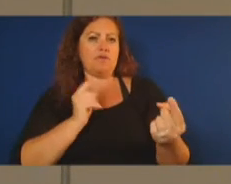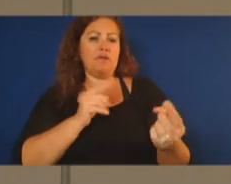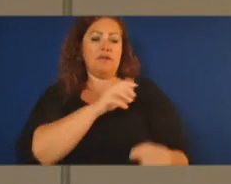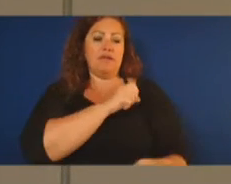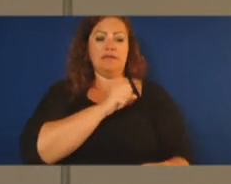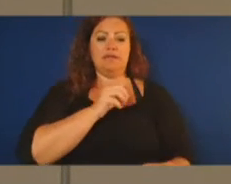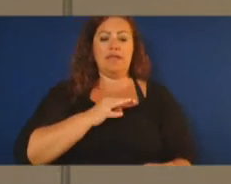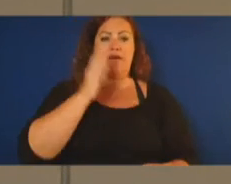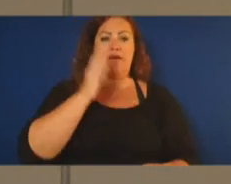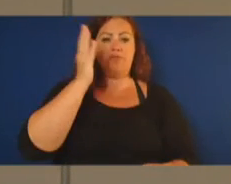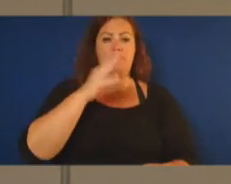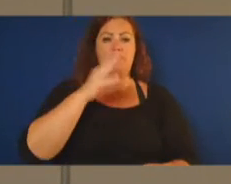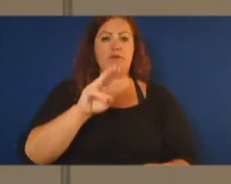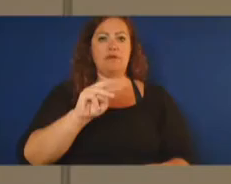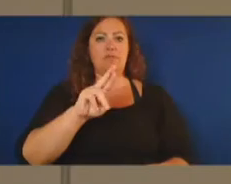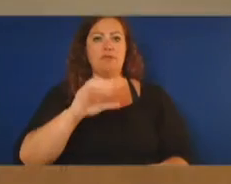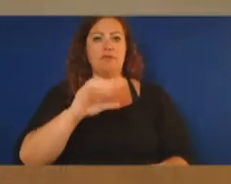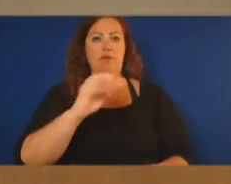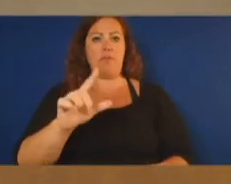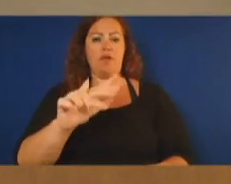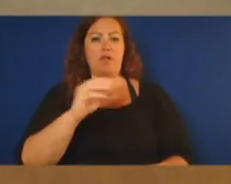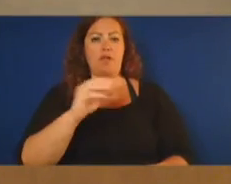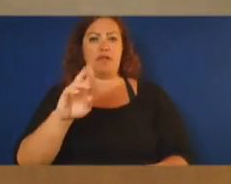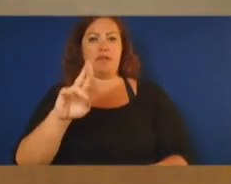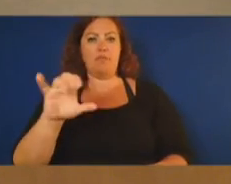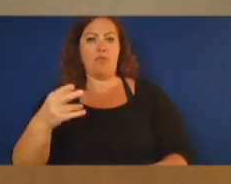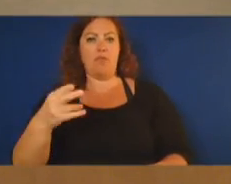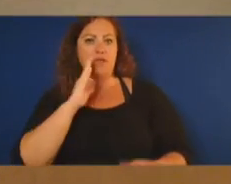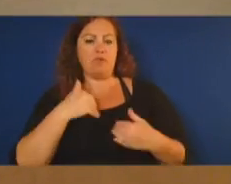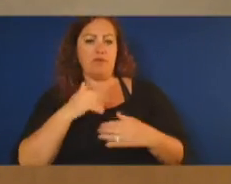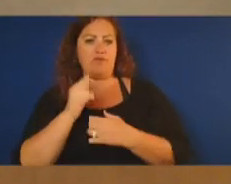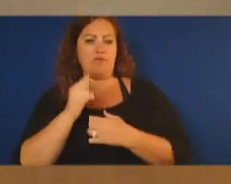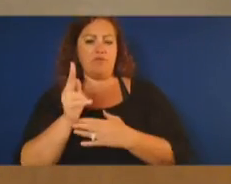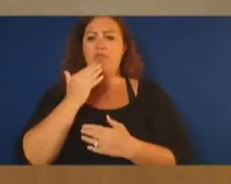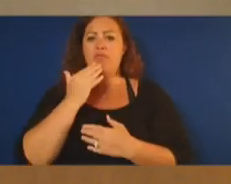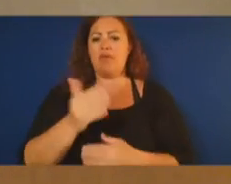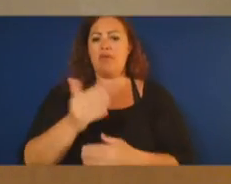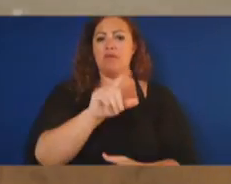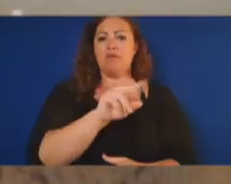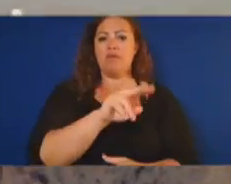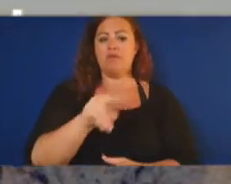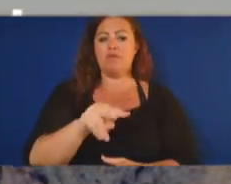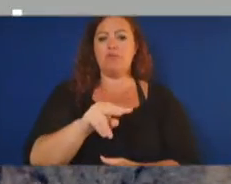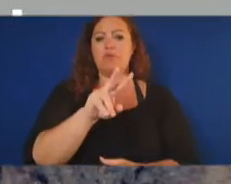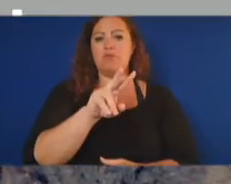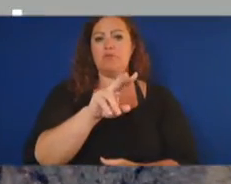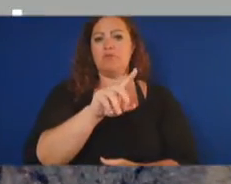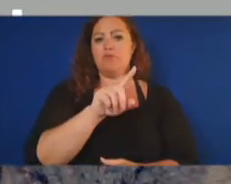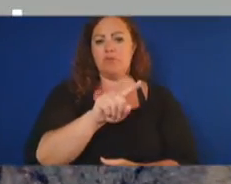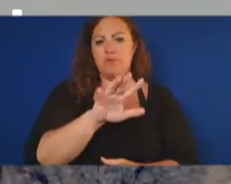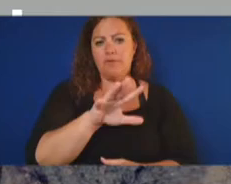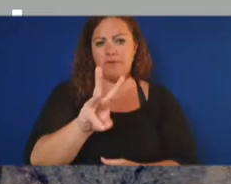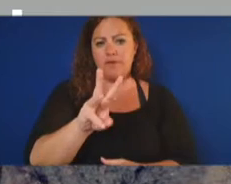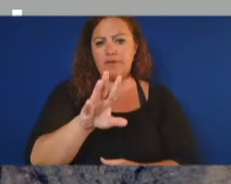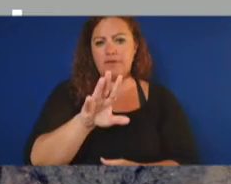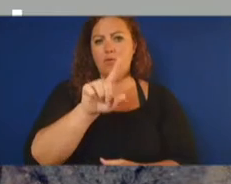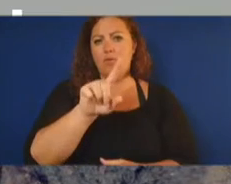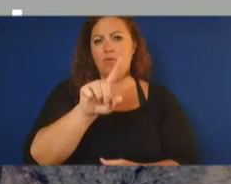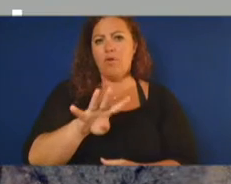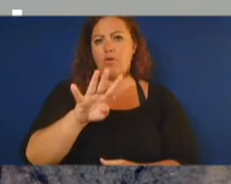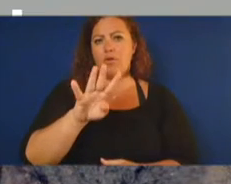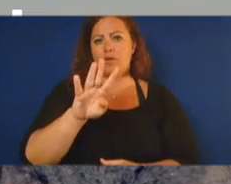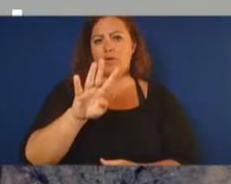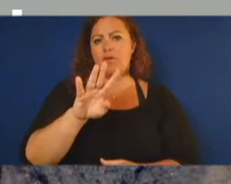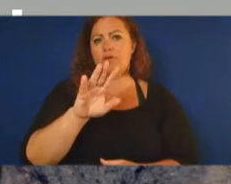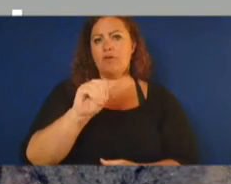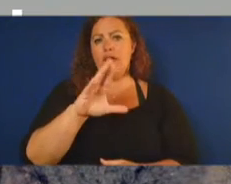car Michael and Mr Branch who will have three minutes thank you 2022 166 uh it's about a quarter acre on West Peterson just off